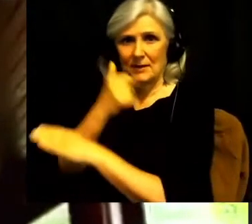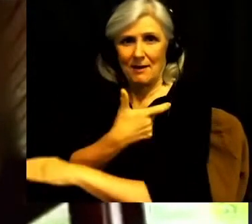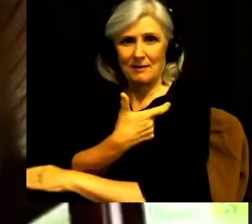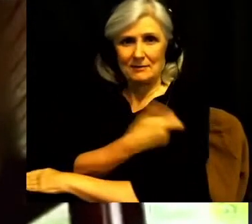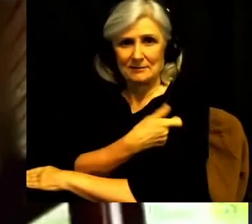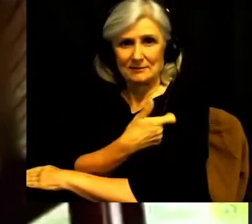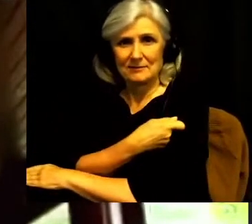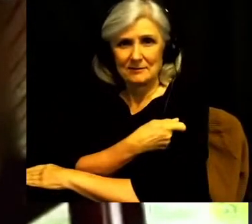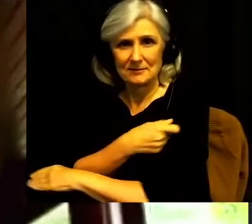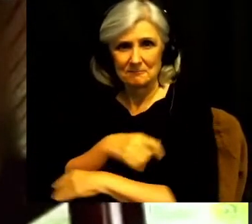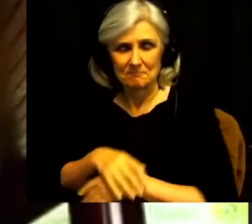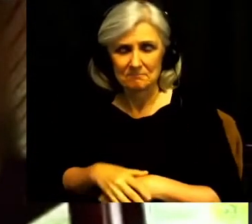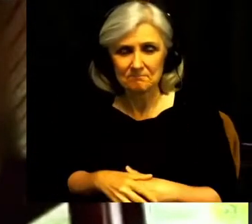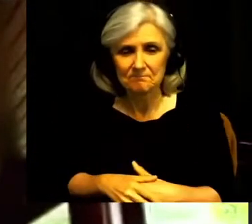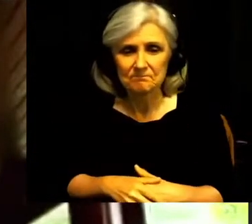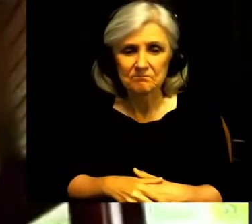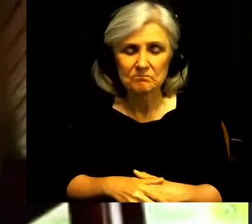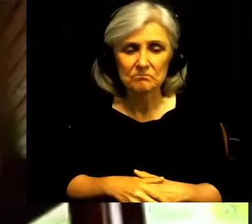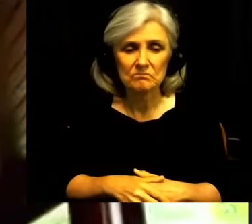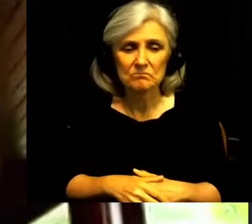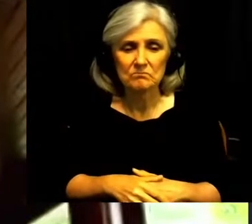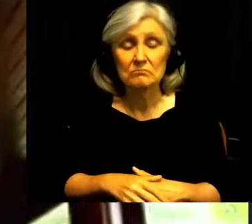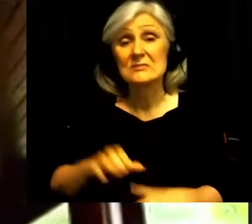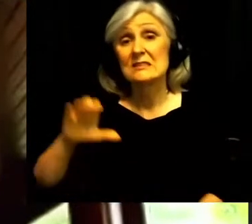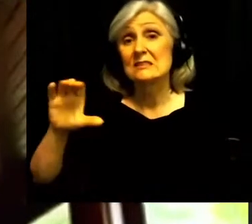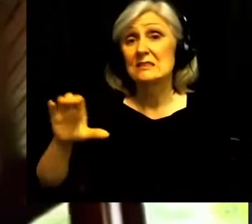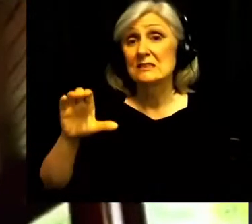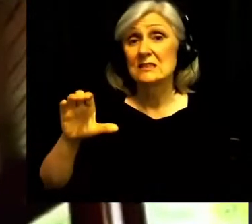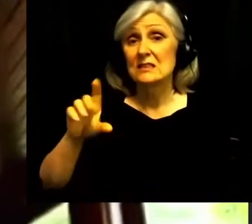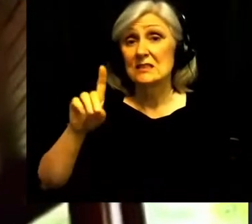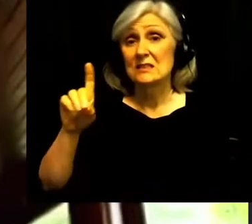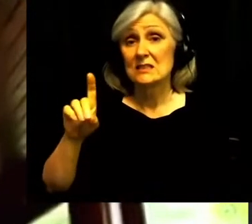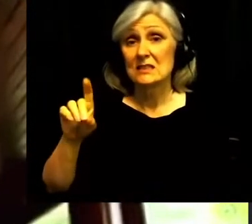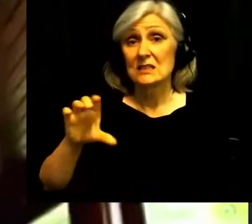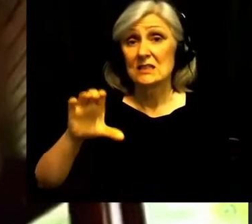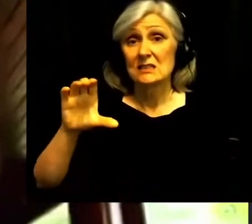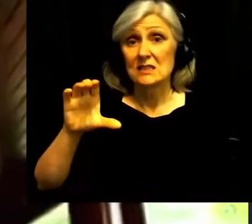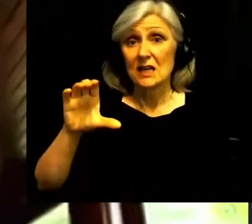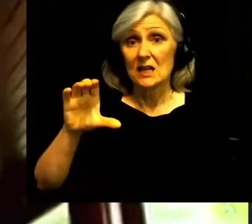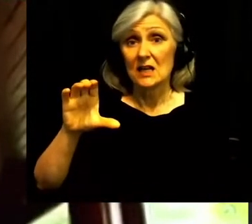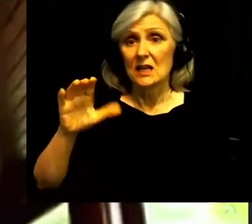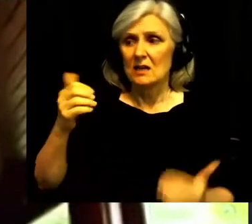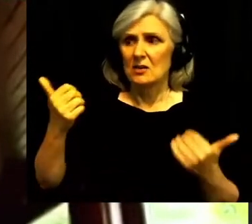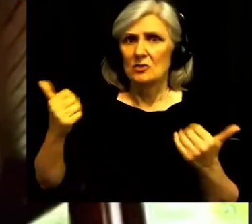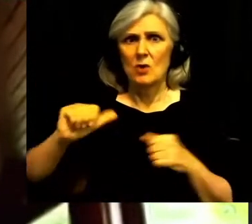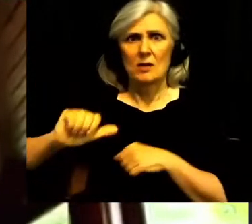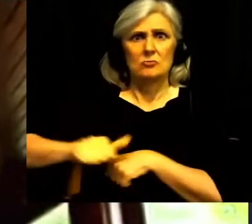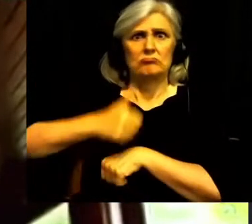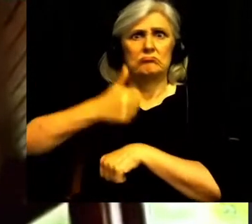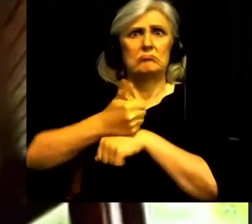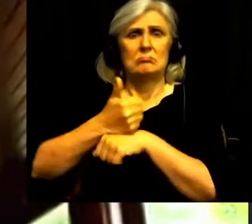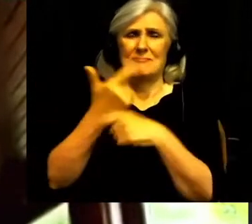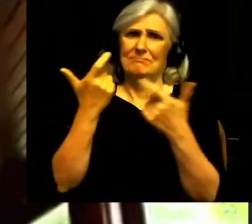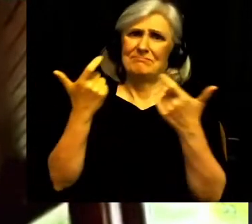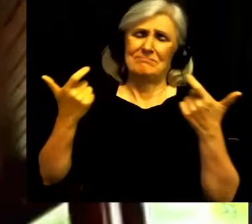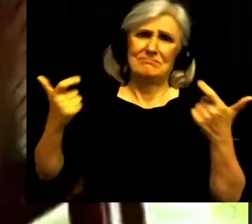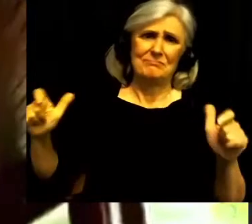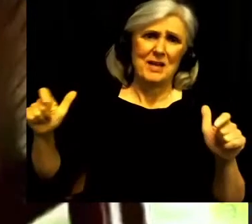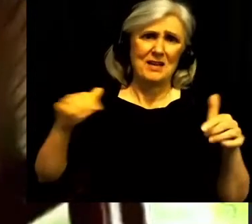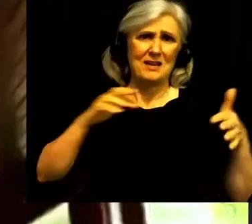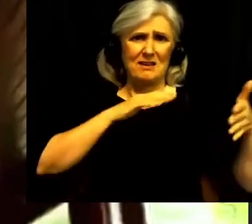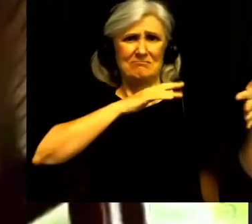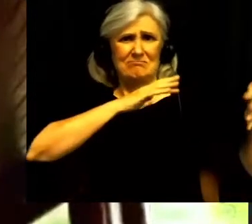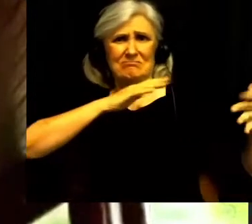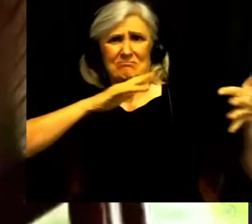from infection. The CDC has supported a large nationwide study called the MASS-C study. They